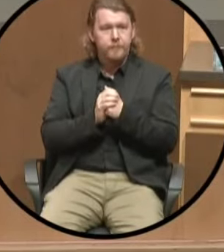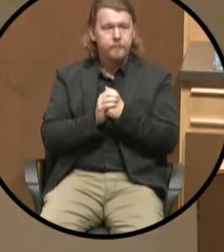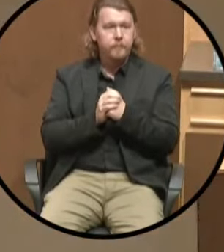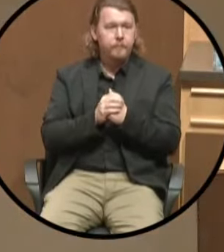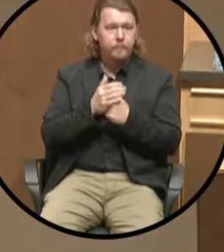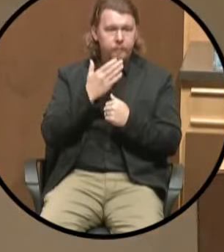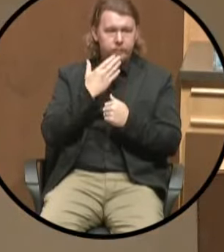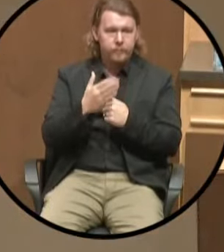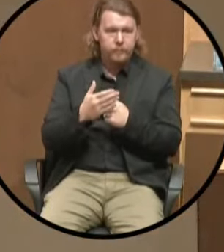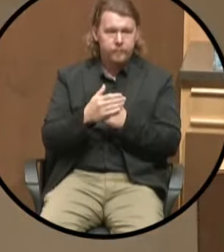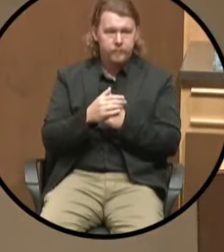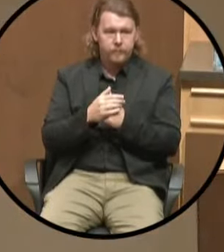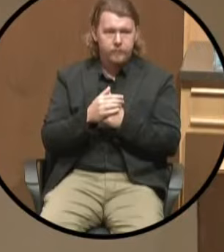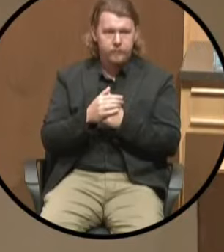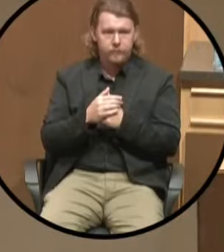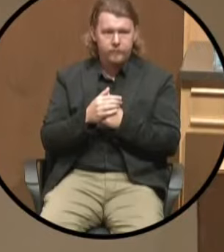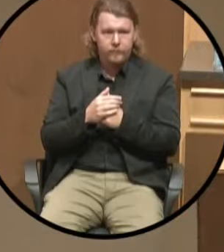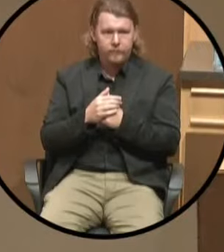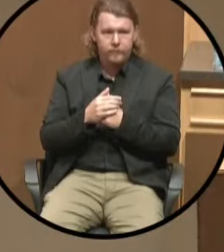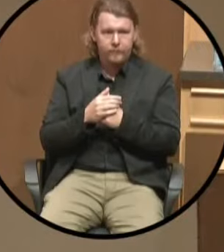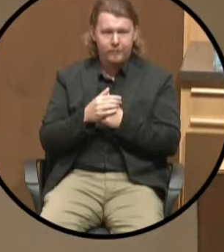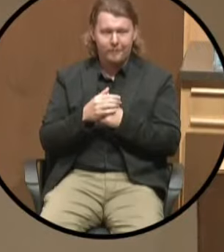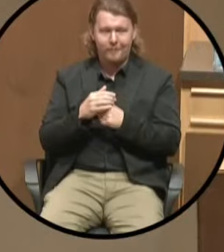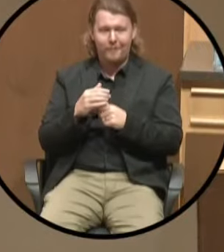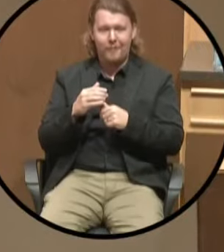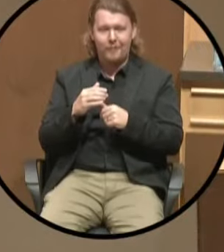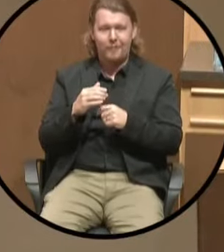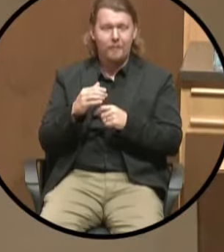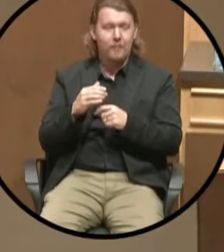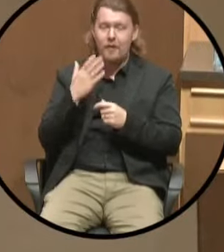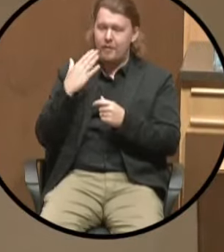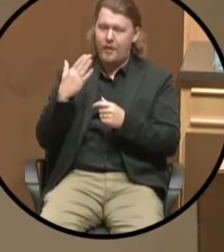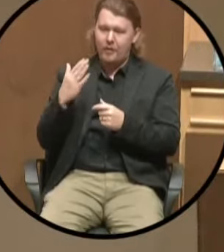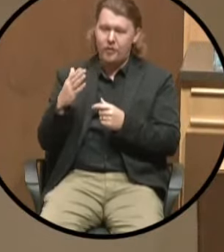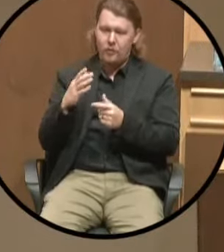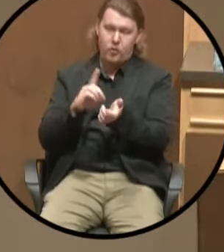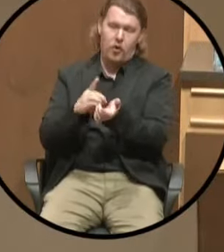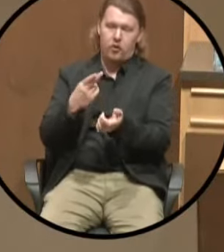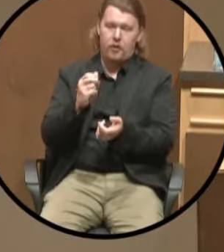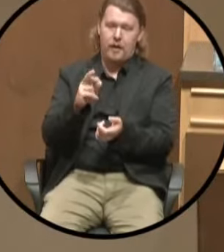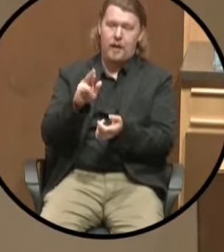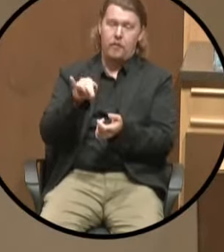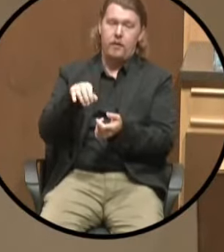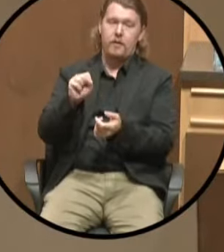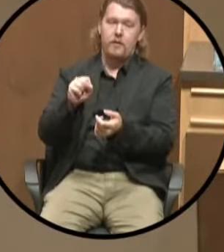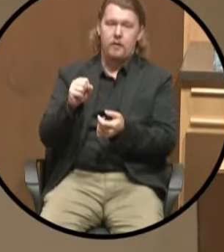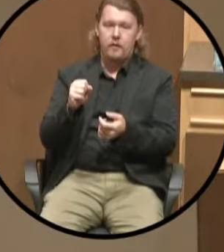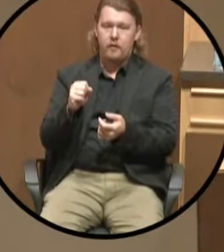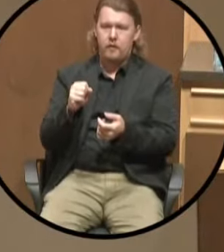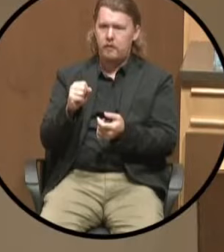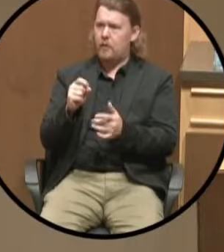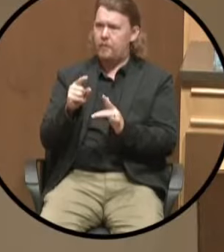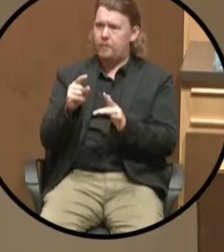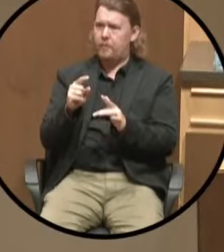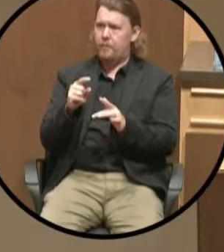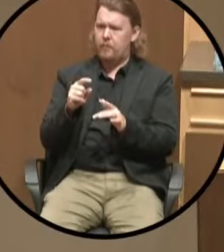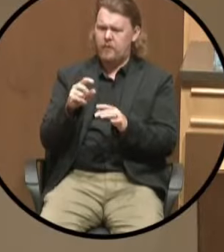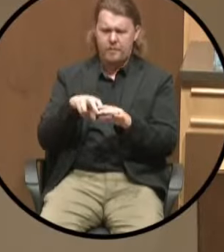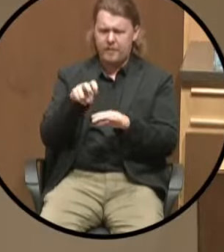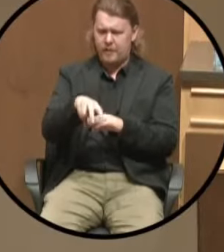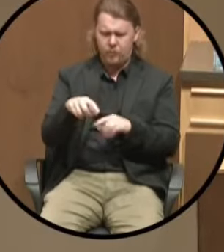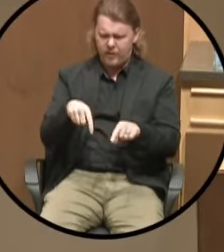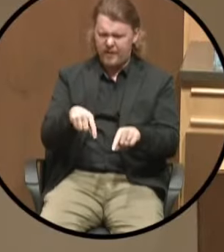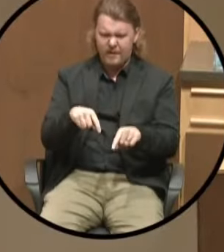Thank you, Dr. Nelson. Let me ask Dr. Muszynski, I'm sorry, thank you, Dr. Harris. Let me ask, I'm going to skip over one that seemed